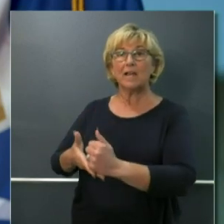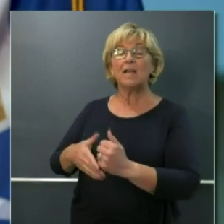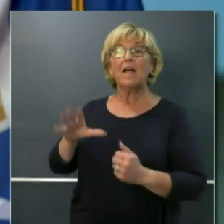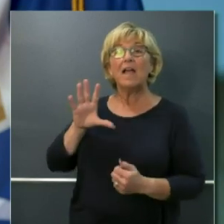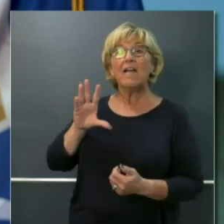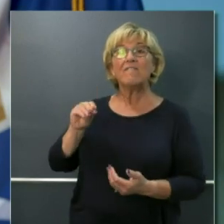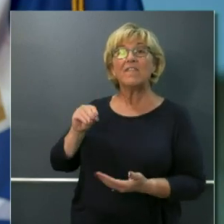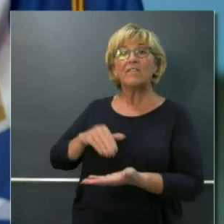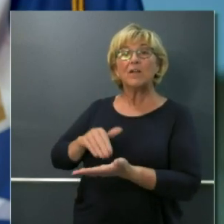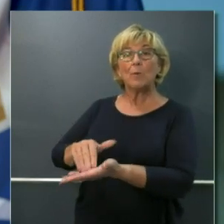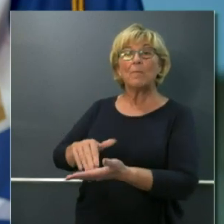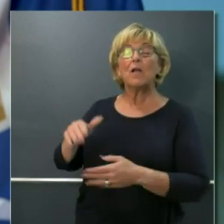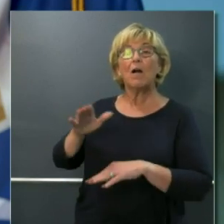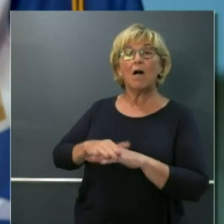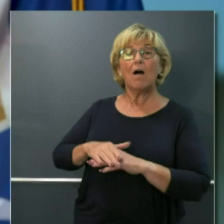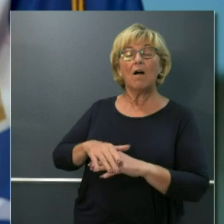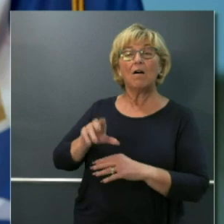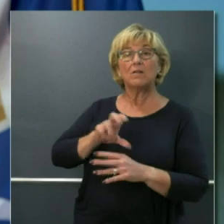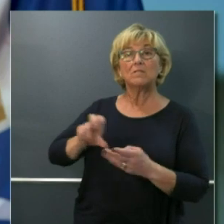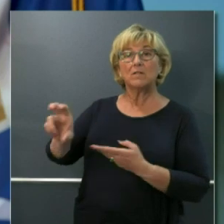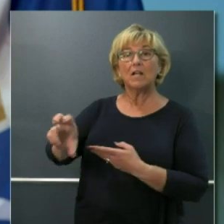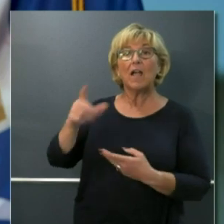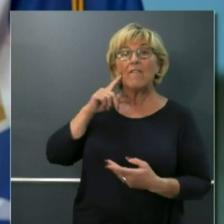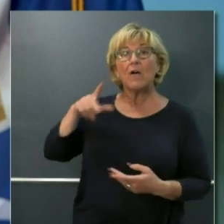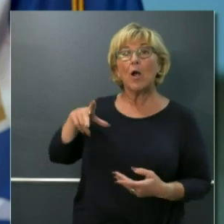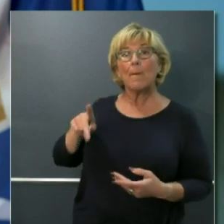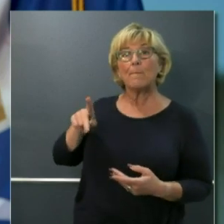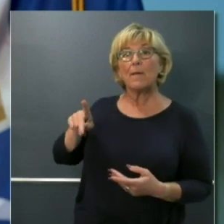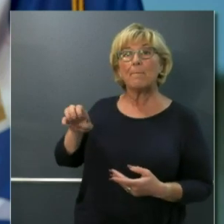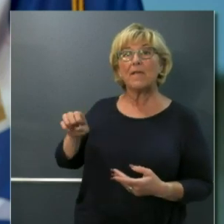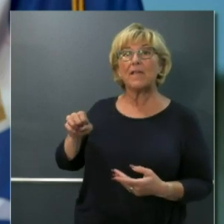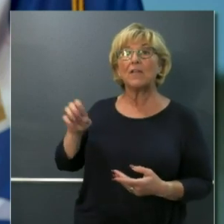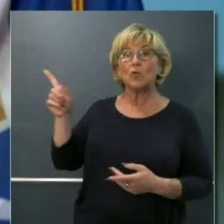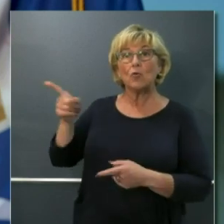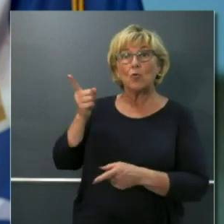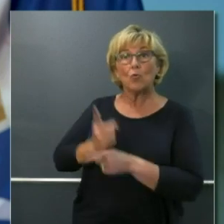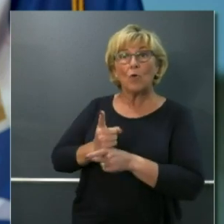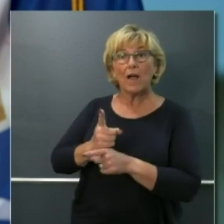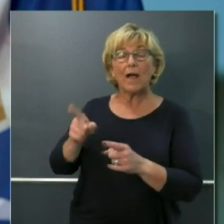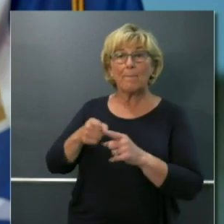PPE. Getting those out on the sites, to the sites, is critical